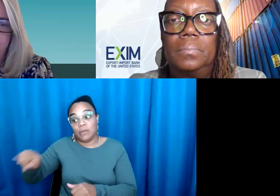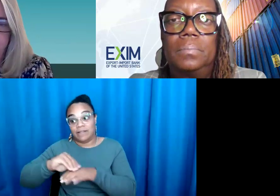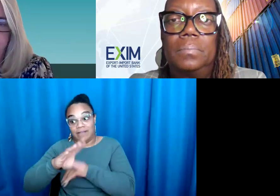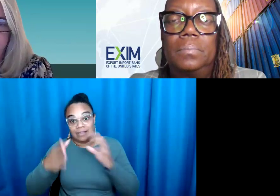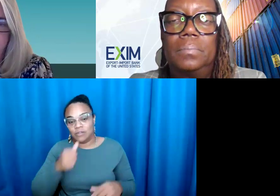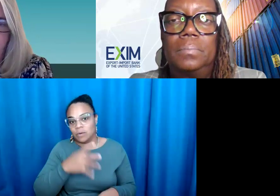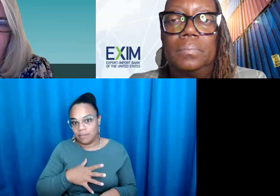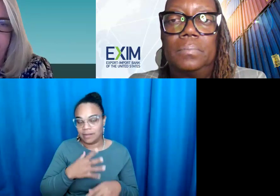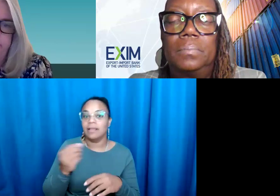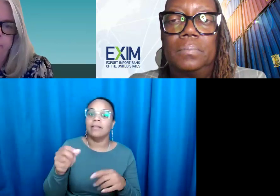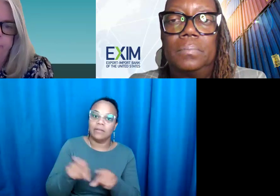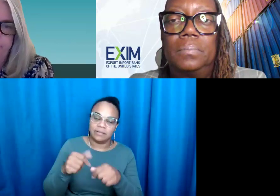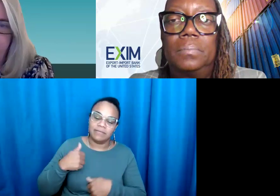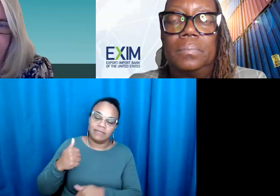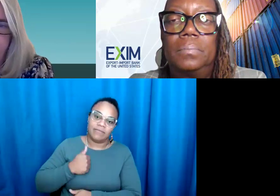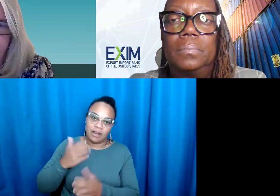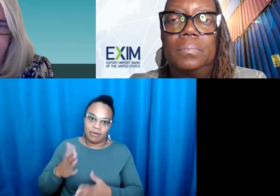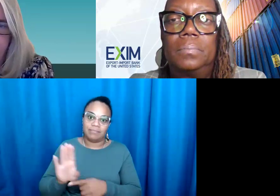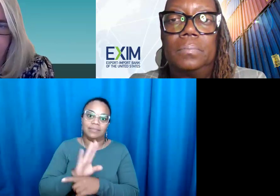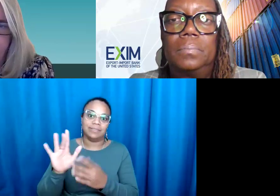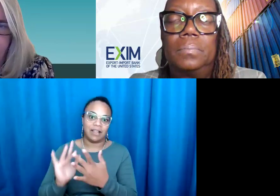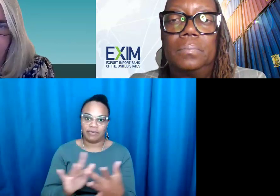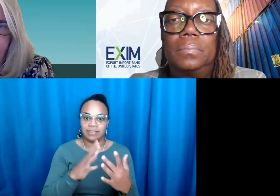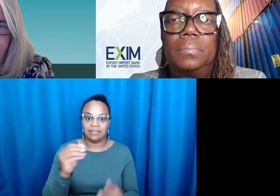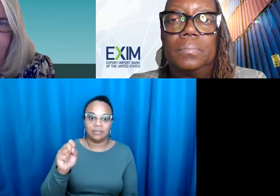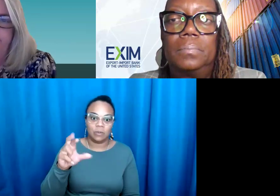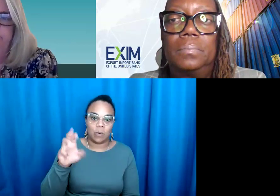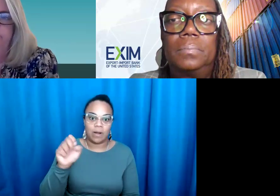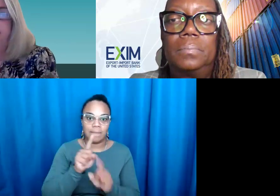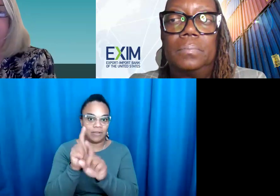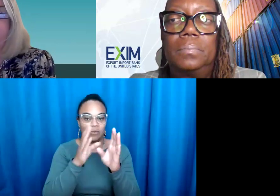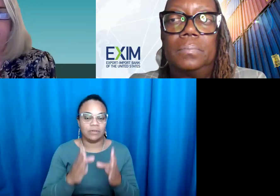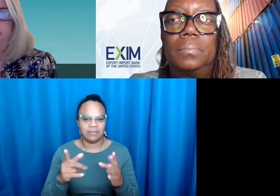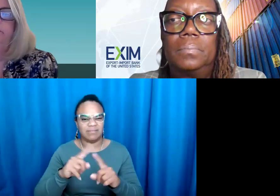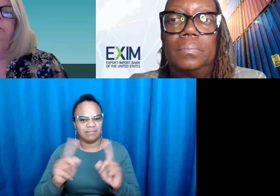there's the Veteran Business Outreach Centers. And then there's the SCORE mentors that are qualitatively